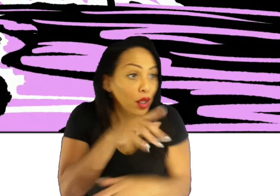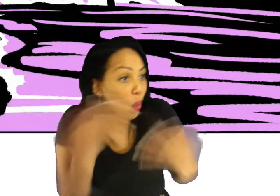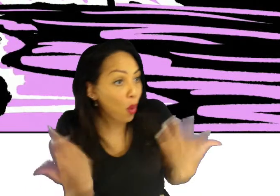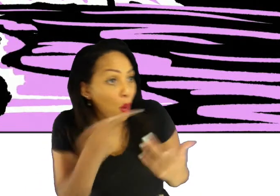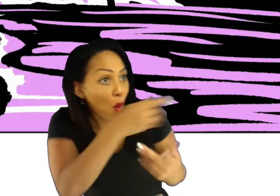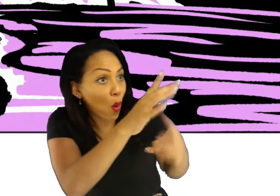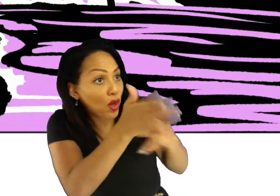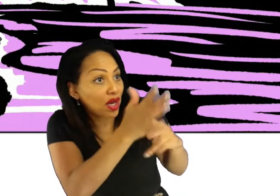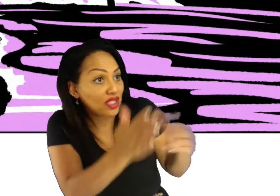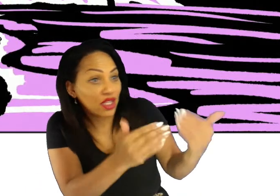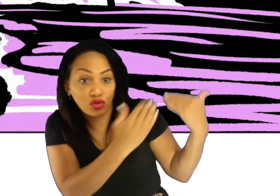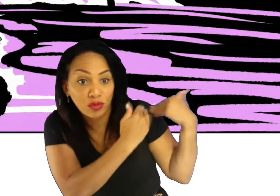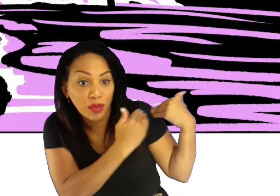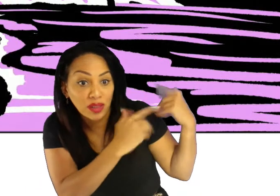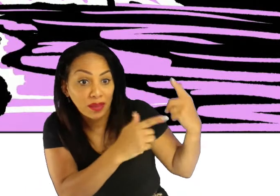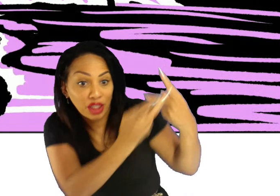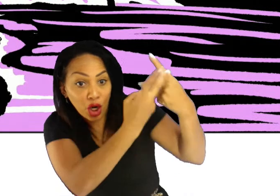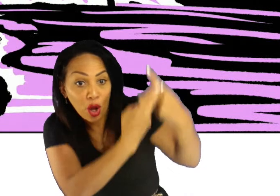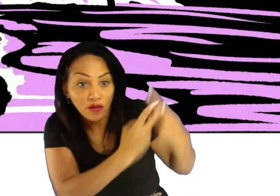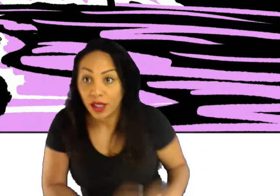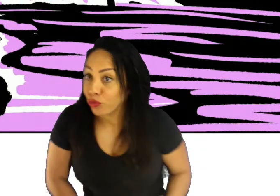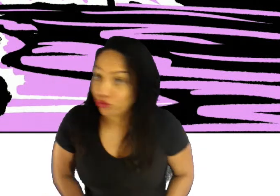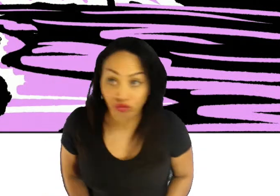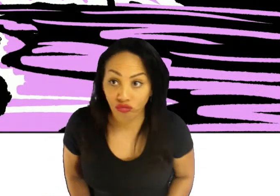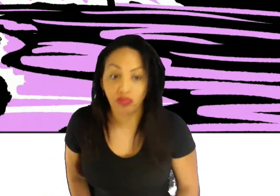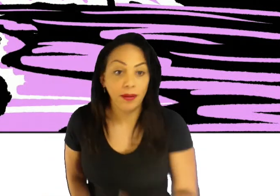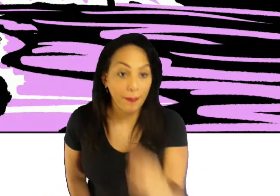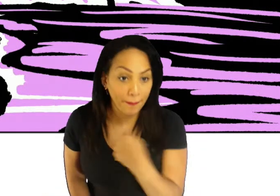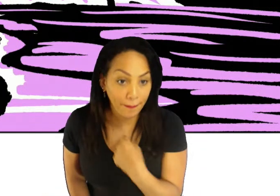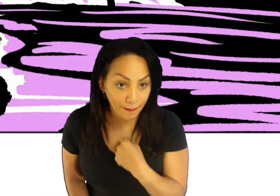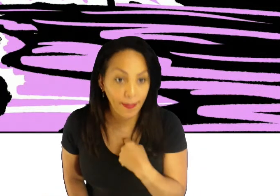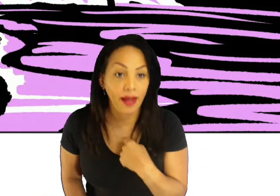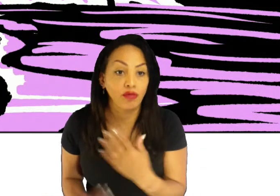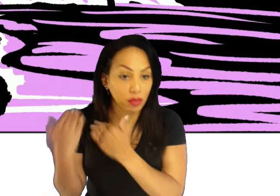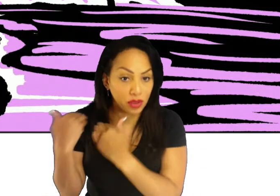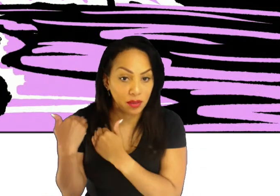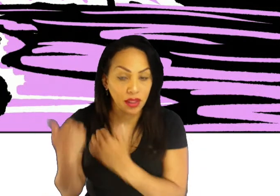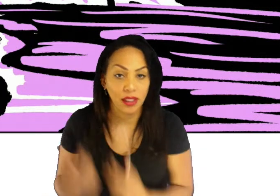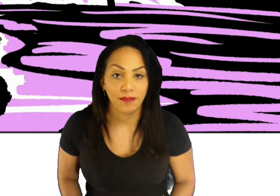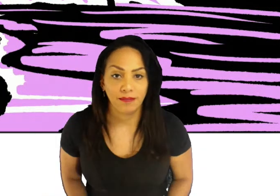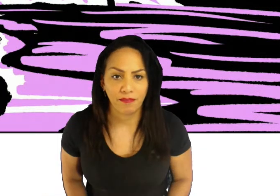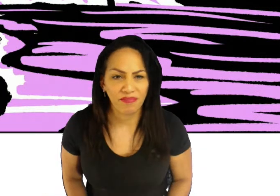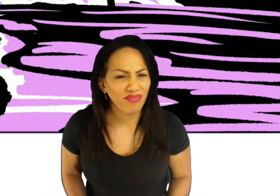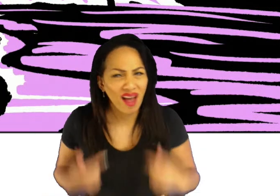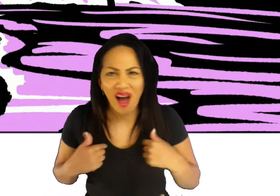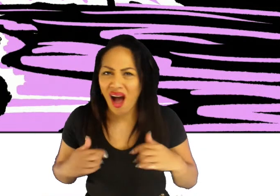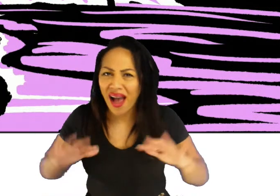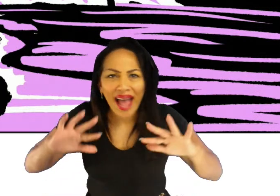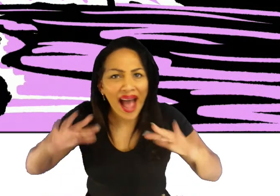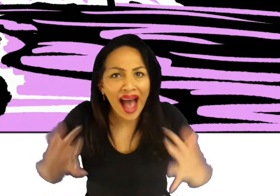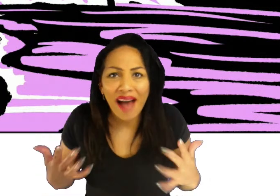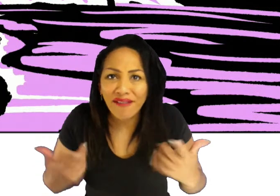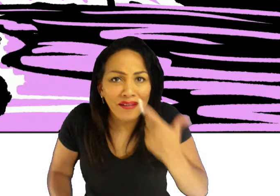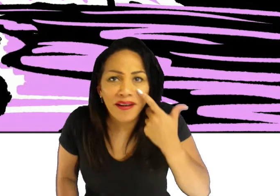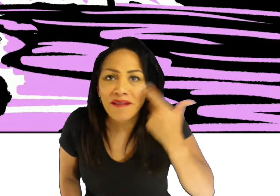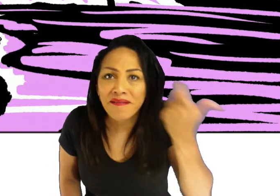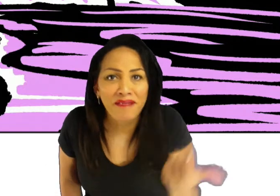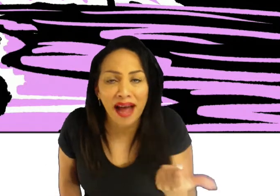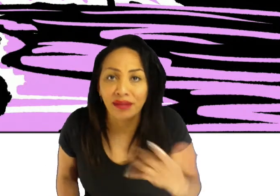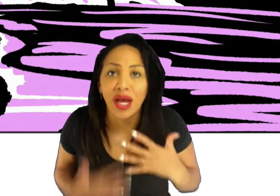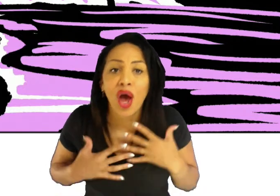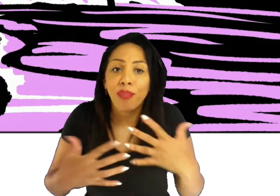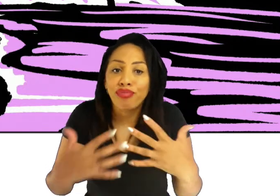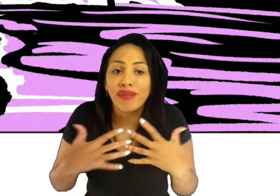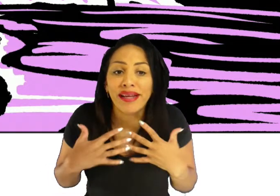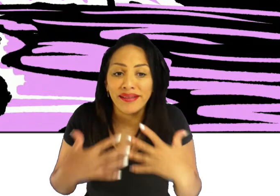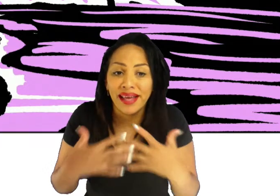But the problem is, I've not yet found a breathing exercise that makes it easier to choose losing a